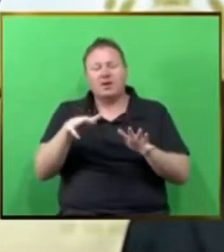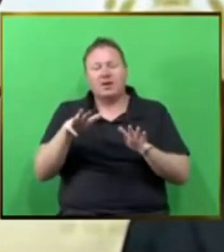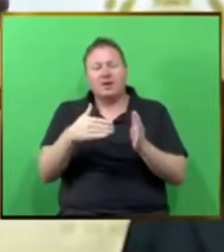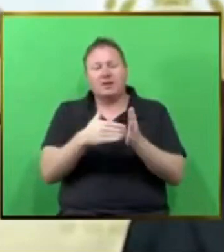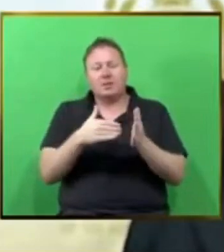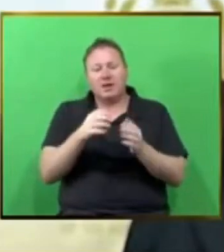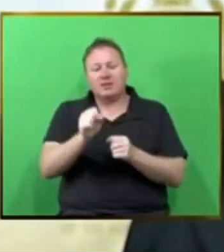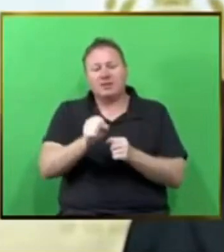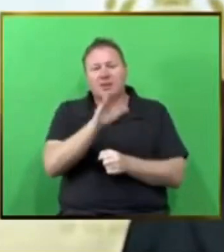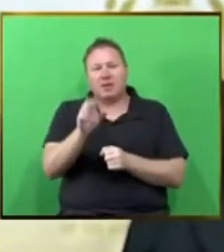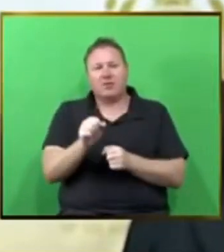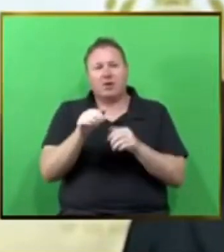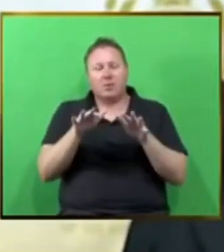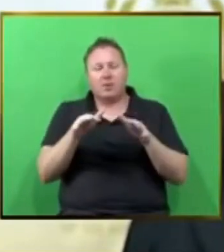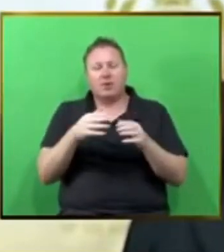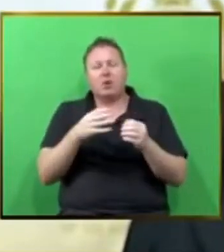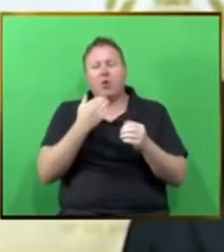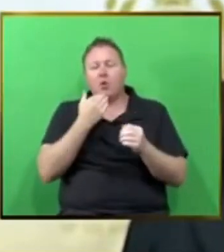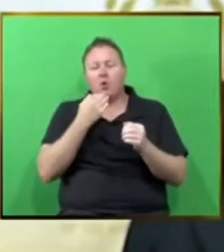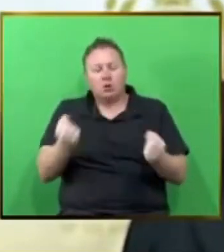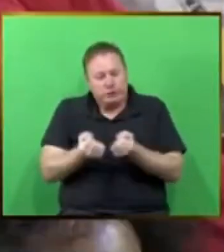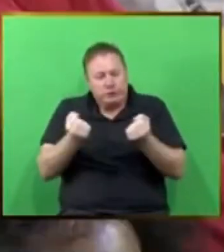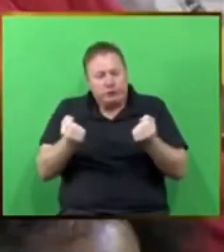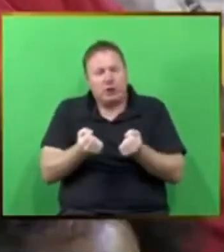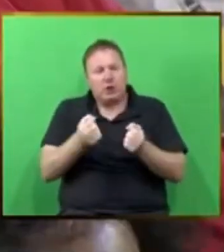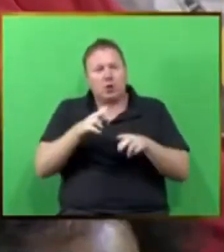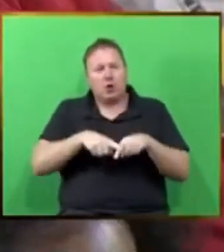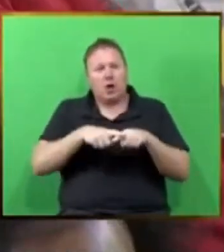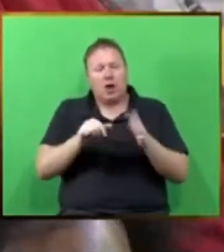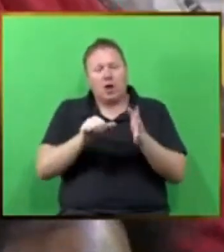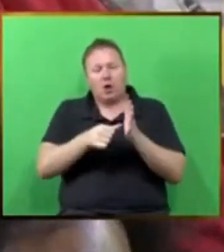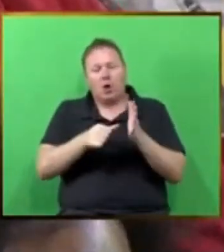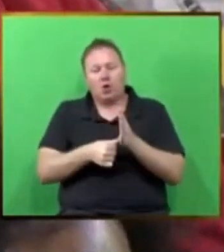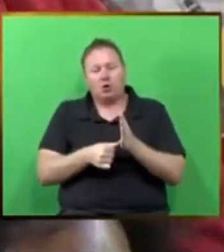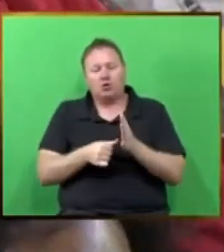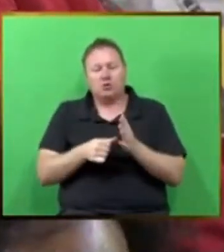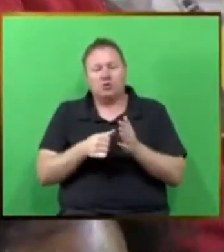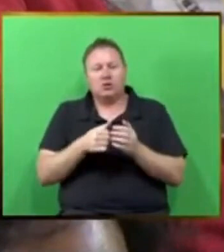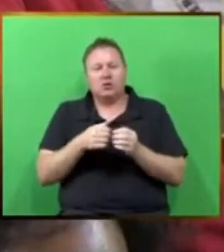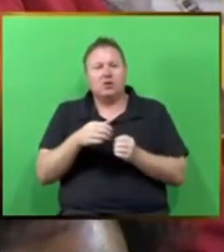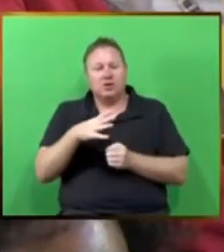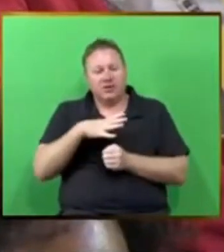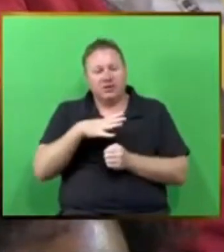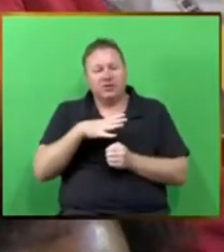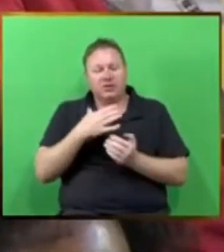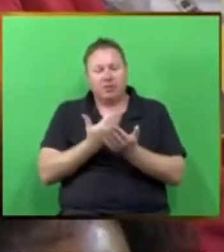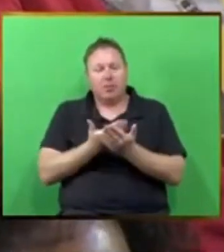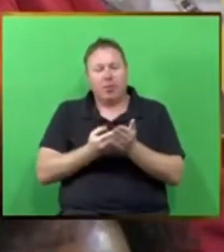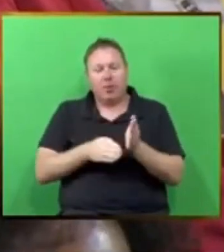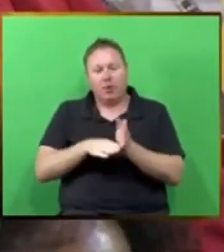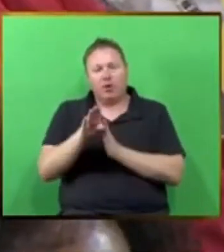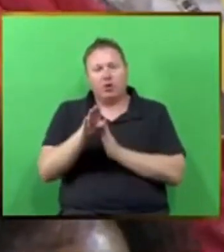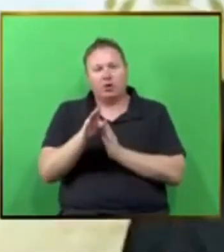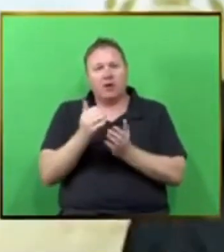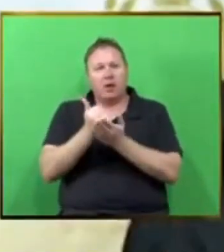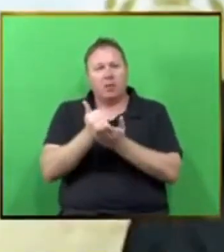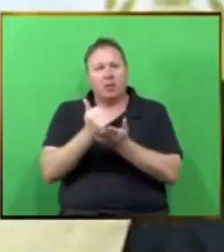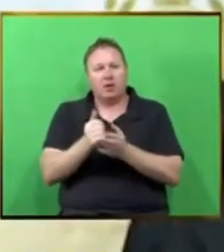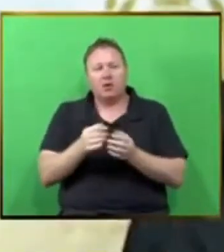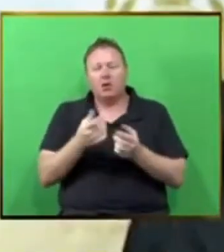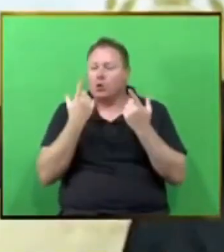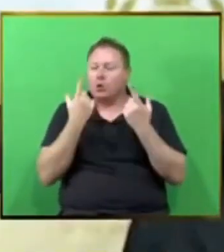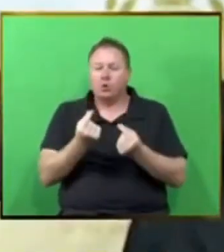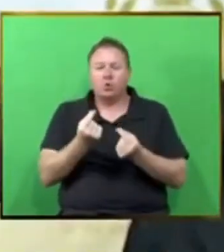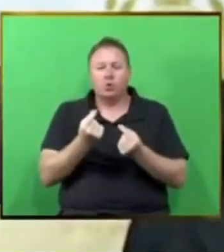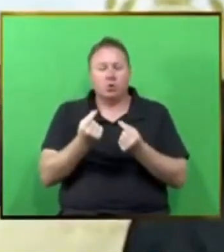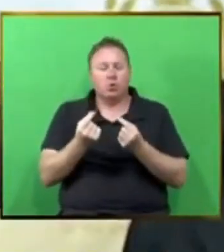Africans who are really rely on these grants to make ends meet. In this regard, we have done as much as